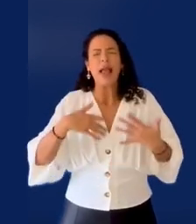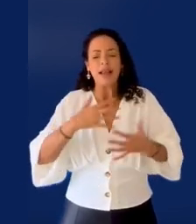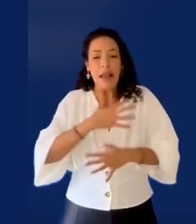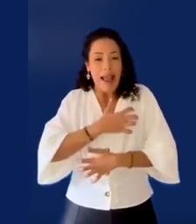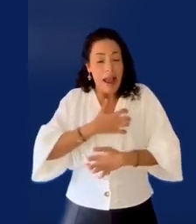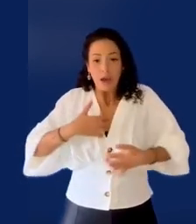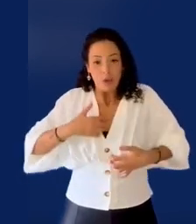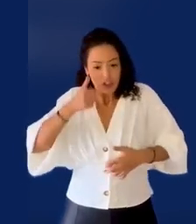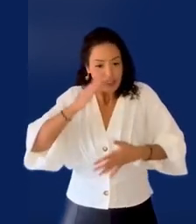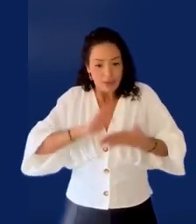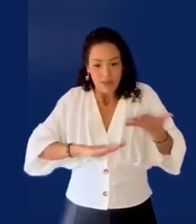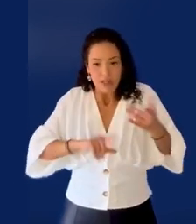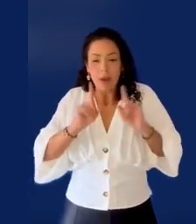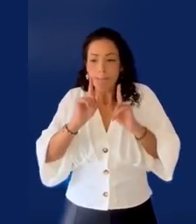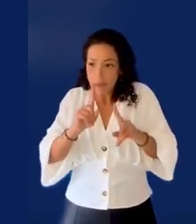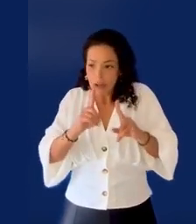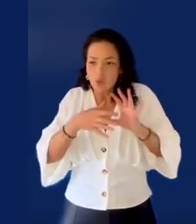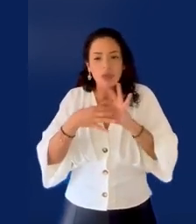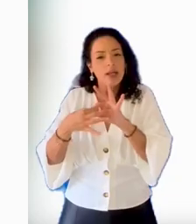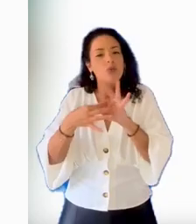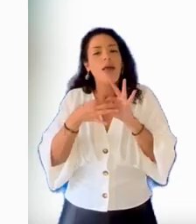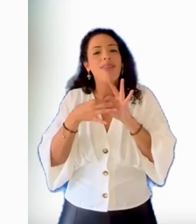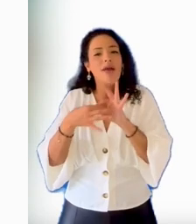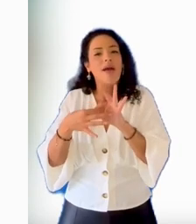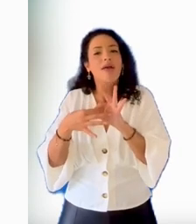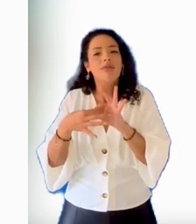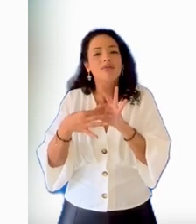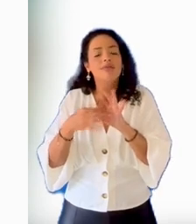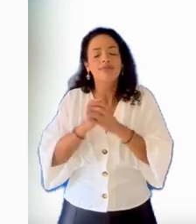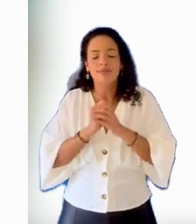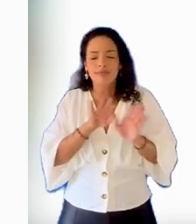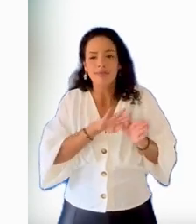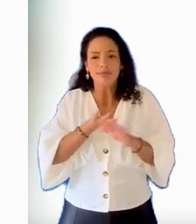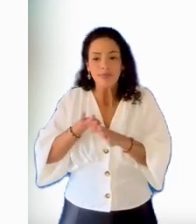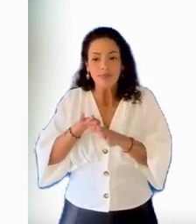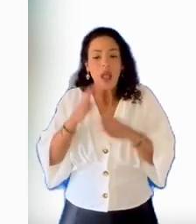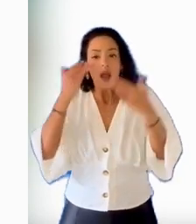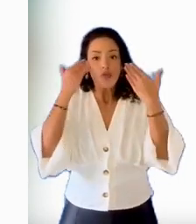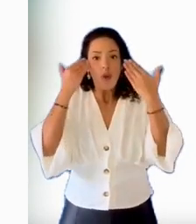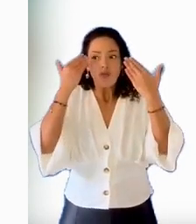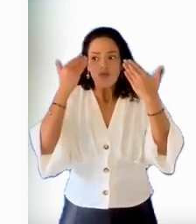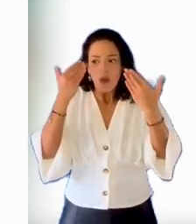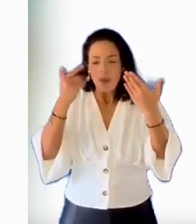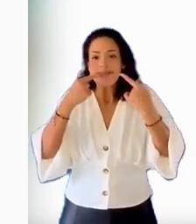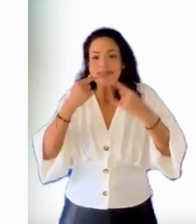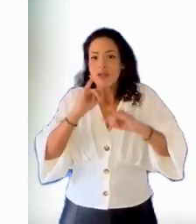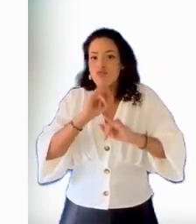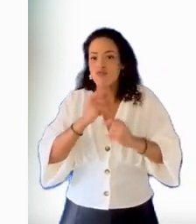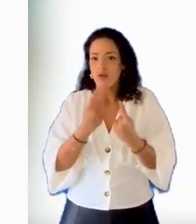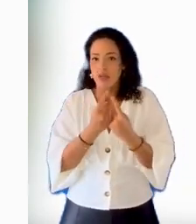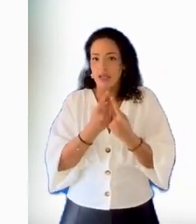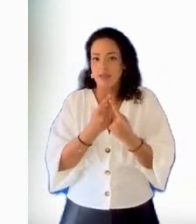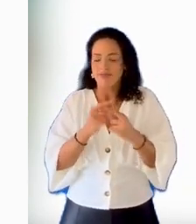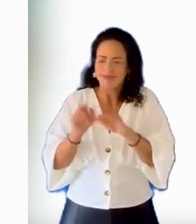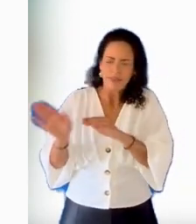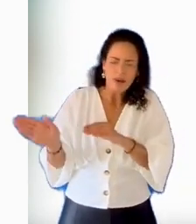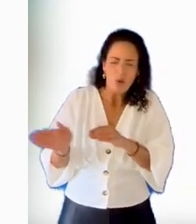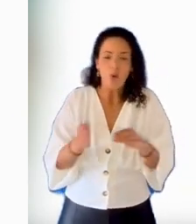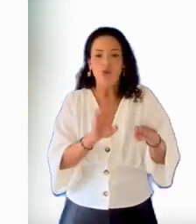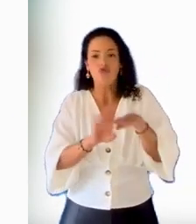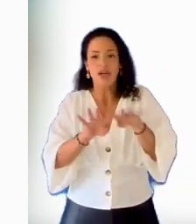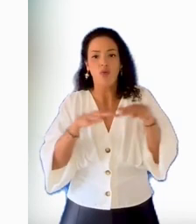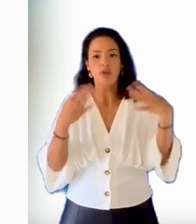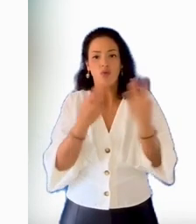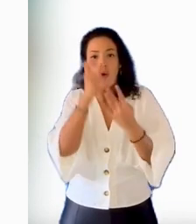anguish, that we are together in this darkness. Not knowing and saying the wrong thing. In almost every training workshop that I